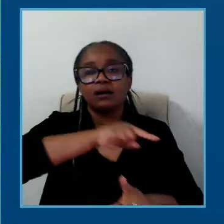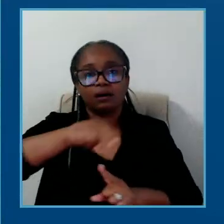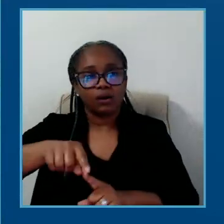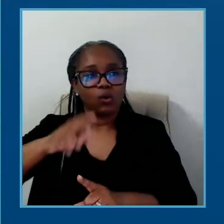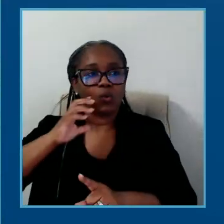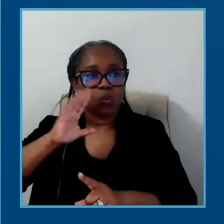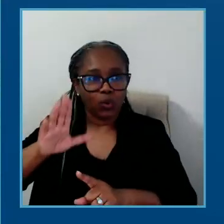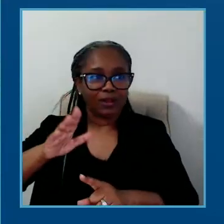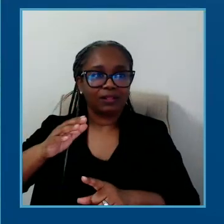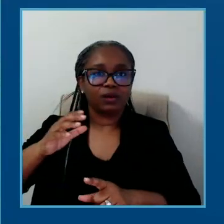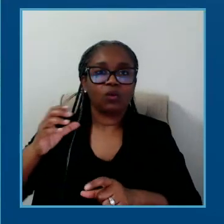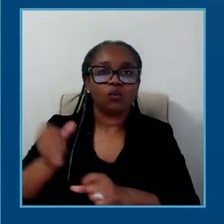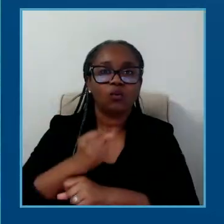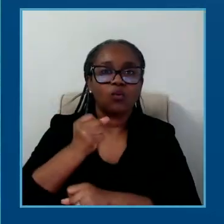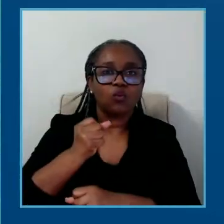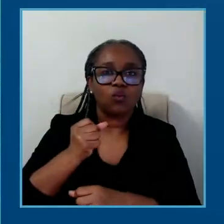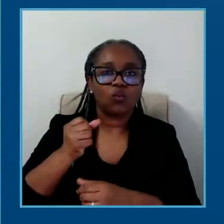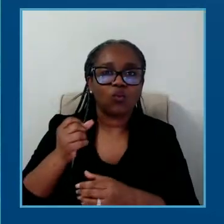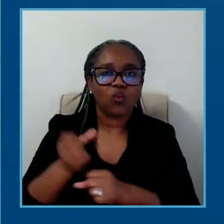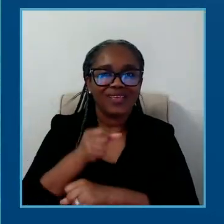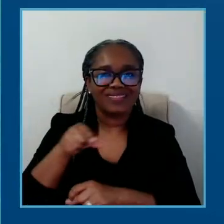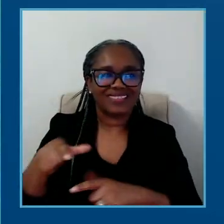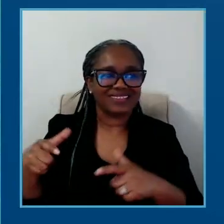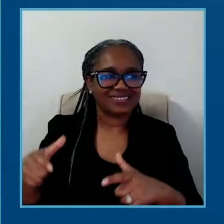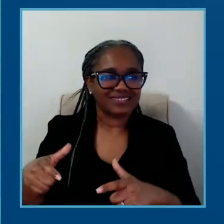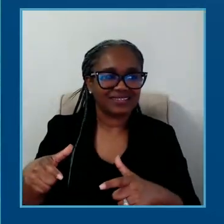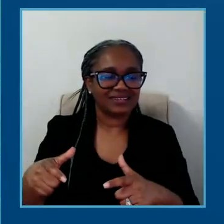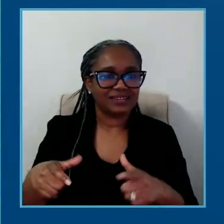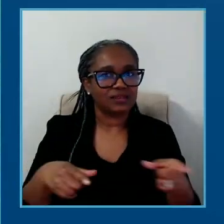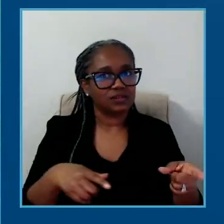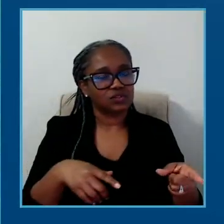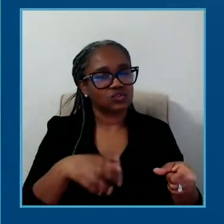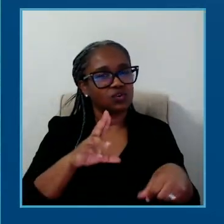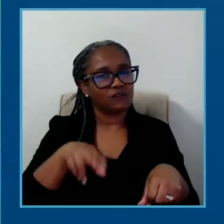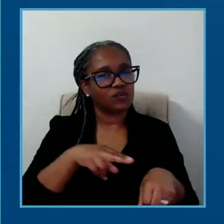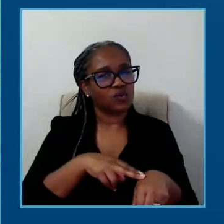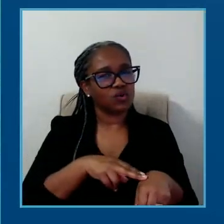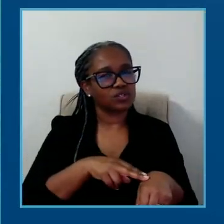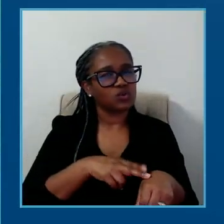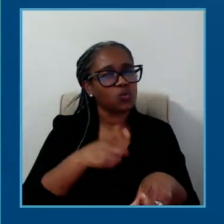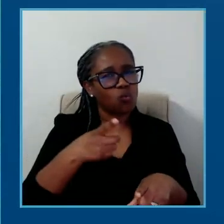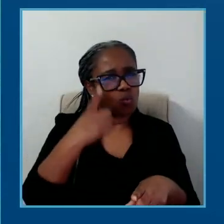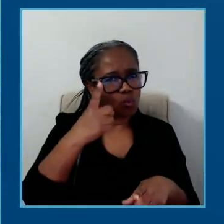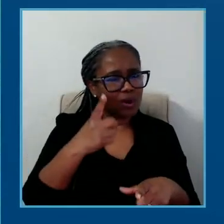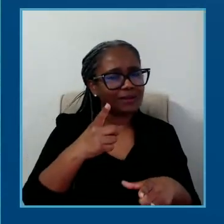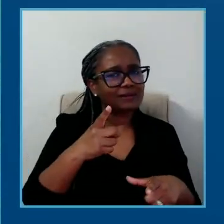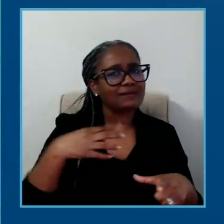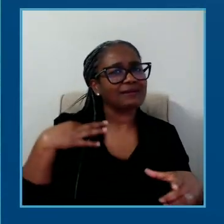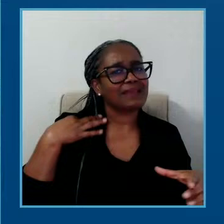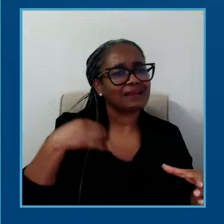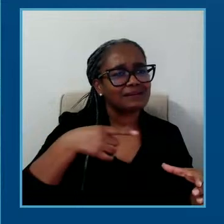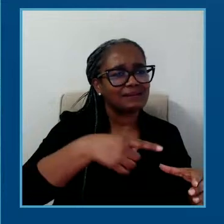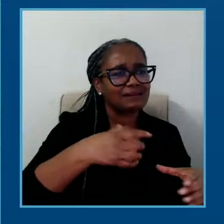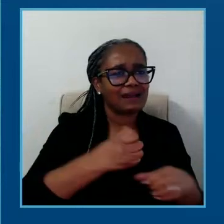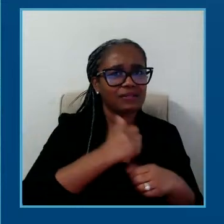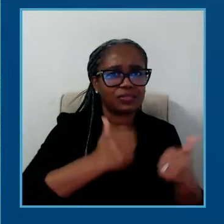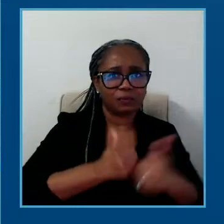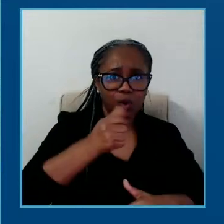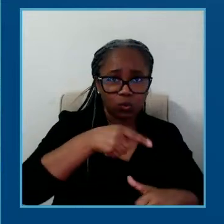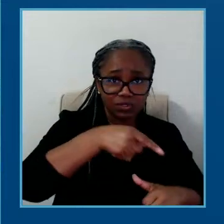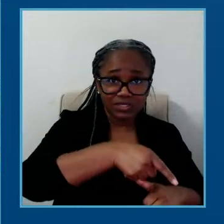of the two male candidates got a majority, was listed on a majority of ballots, and that the other candidate had, an equal